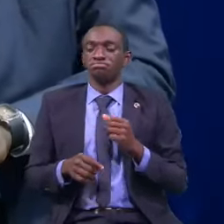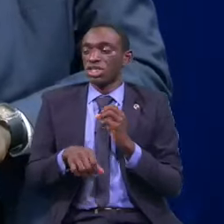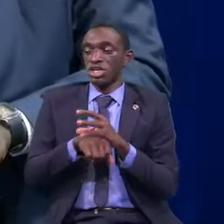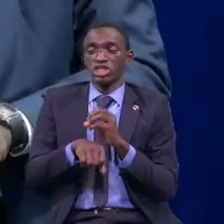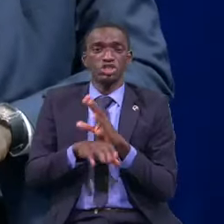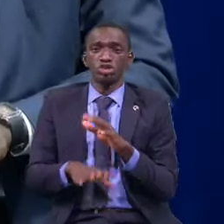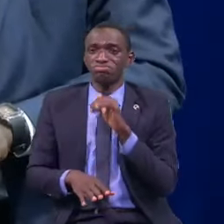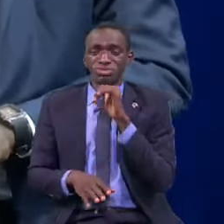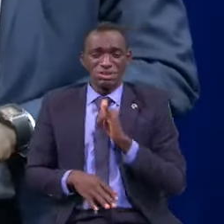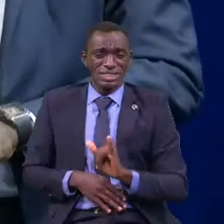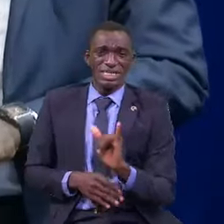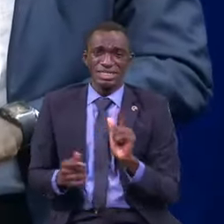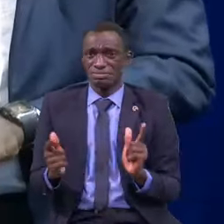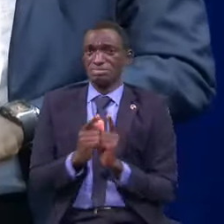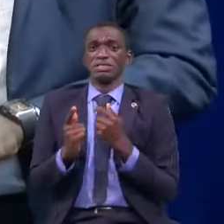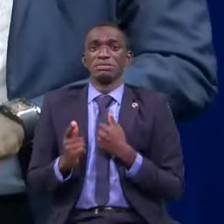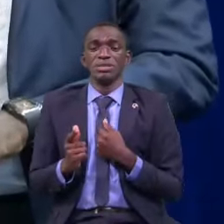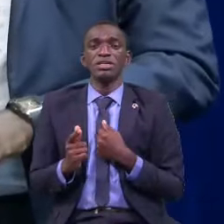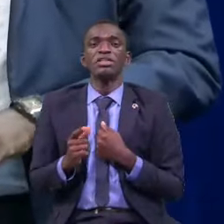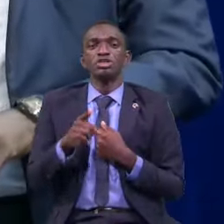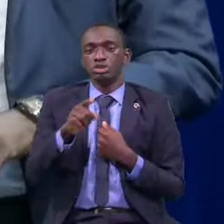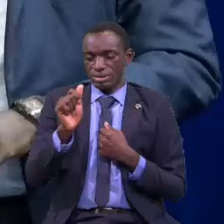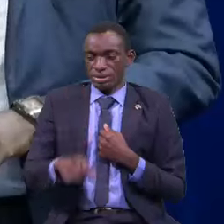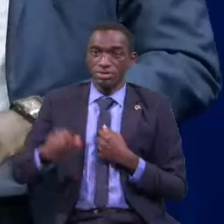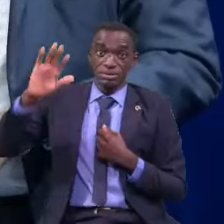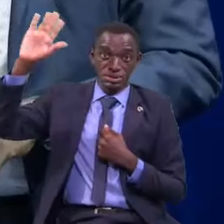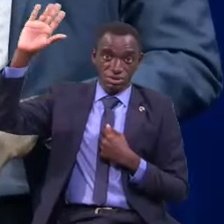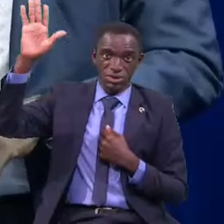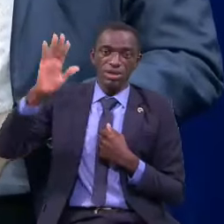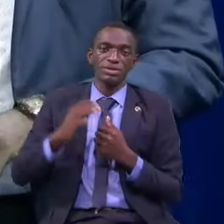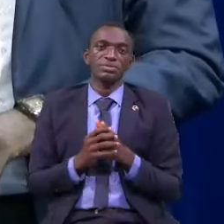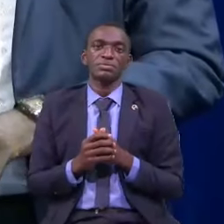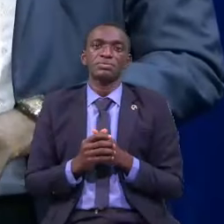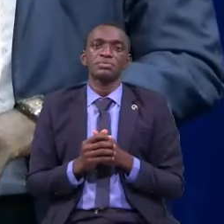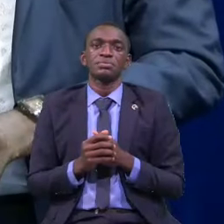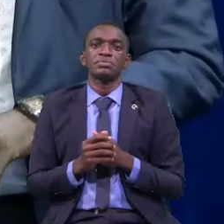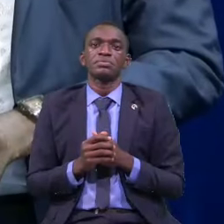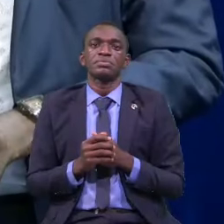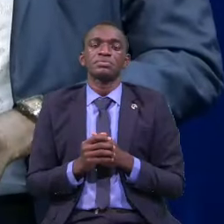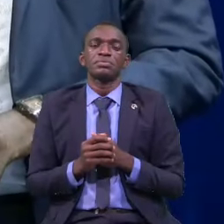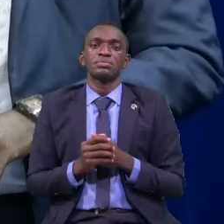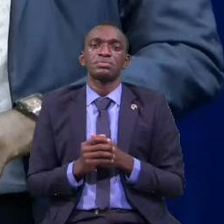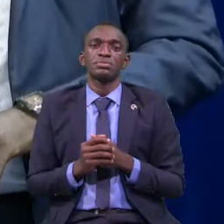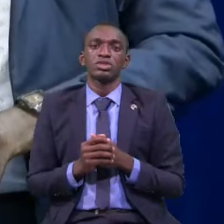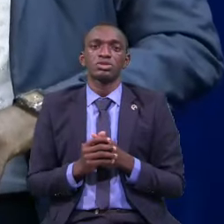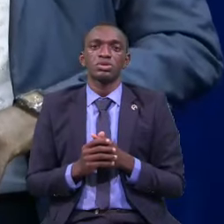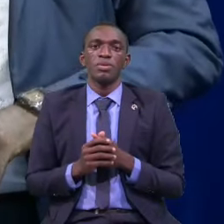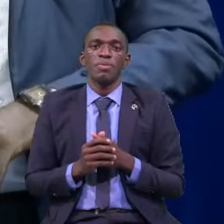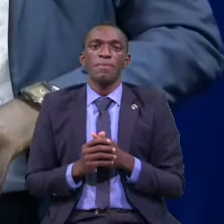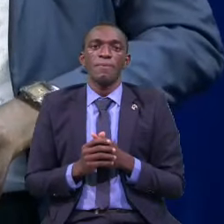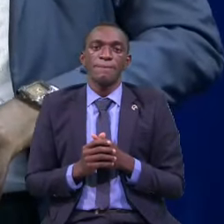have not got across to you, please raise your hand properly so that it can come to make contact with you.